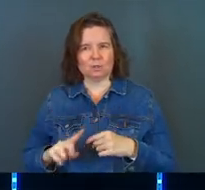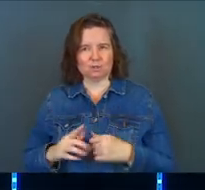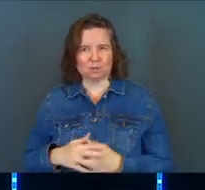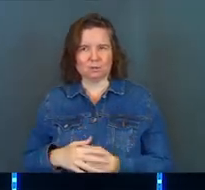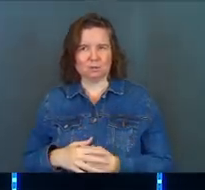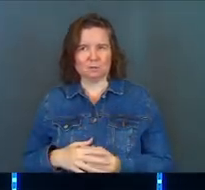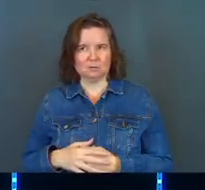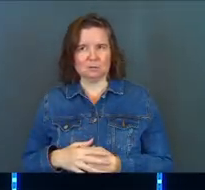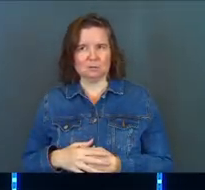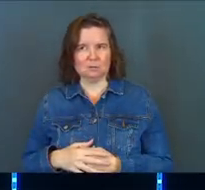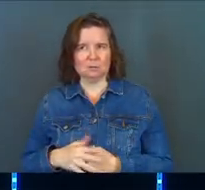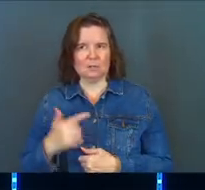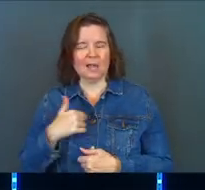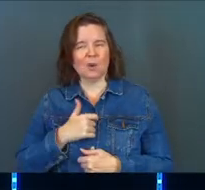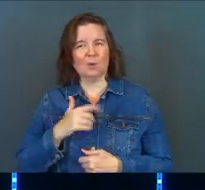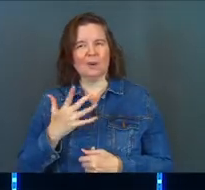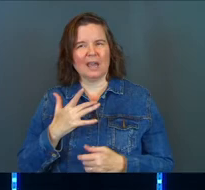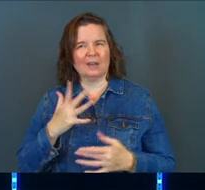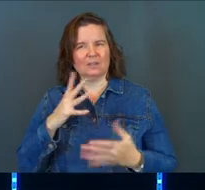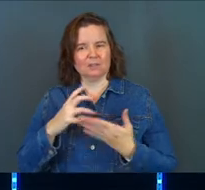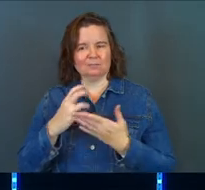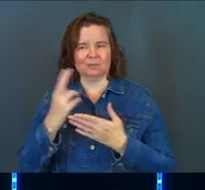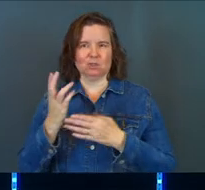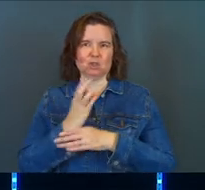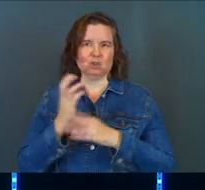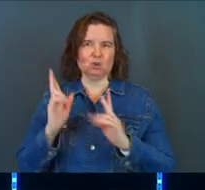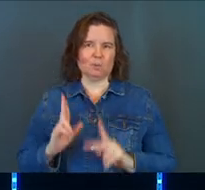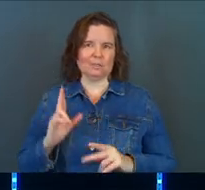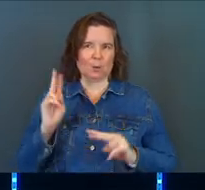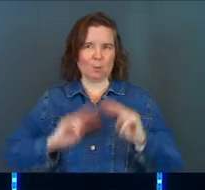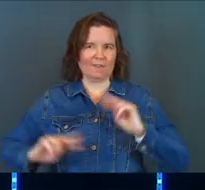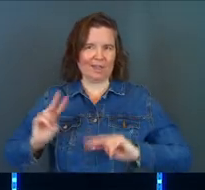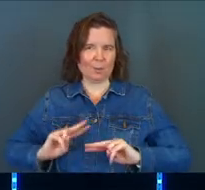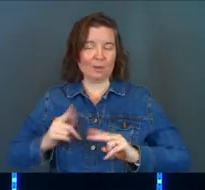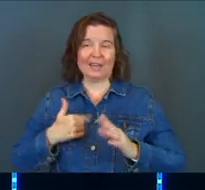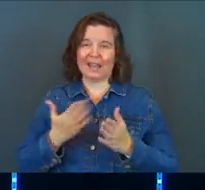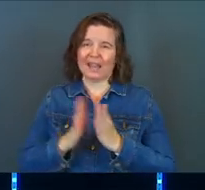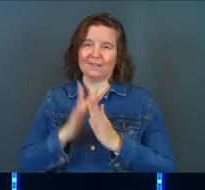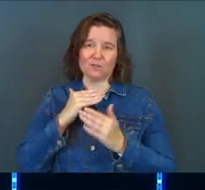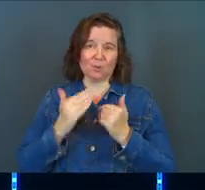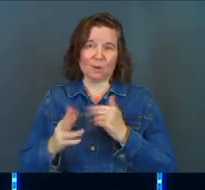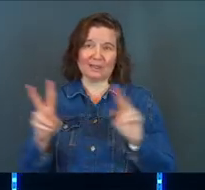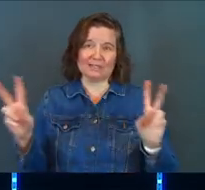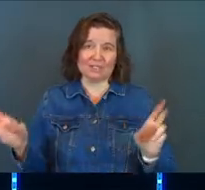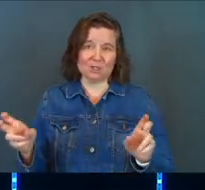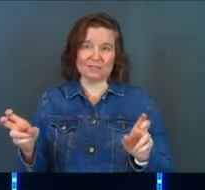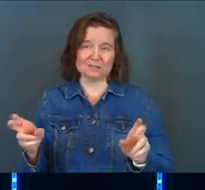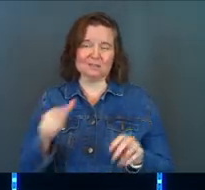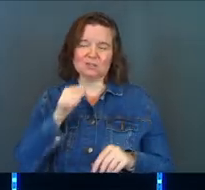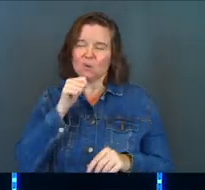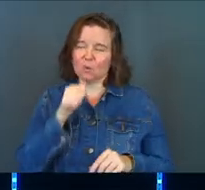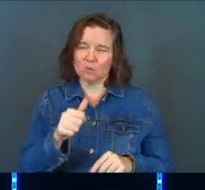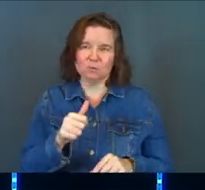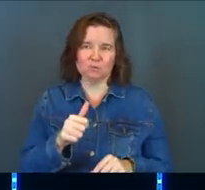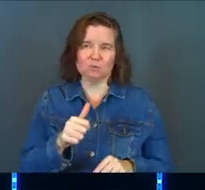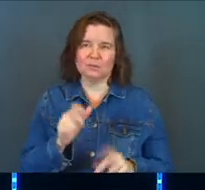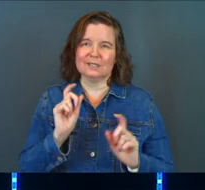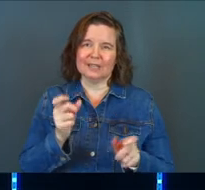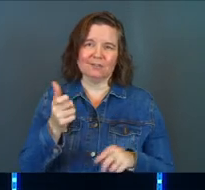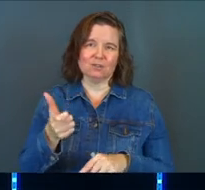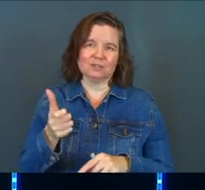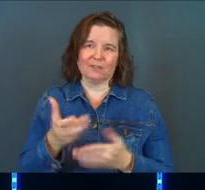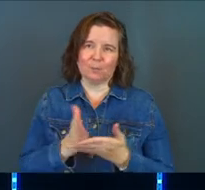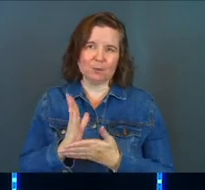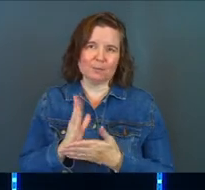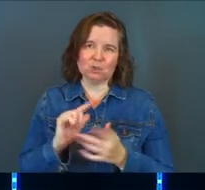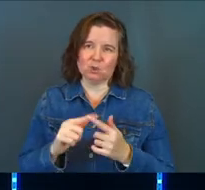questions. And we're kind of consumers and we're kind of evaluators. Could I just ask you for the rest of this series, don't give